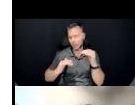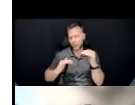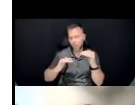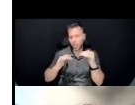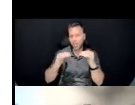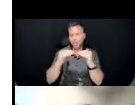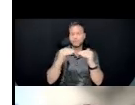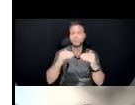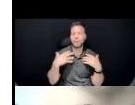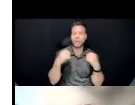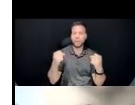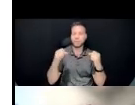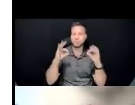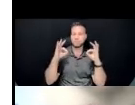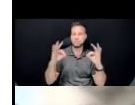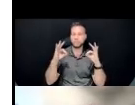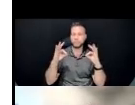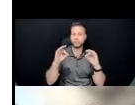in Massachusetts.